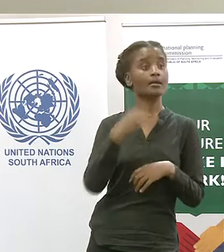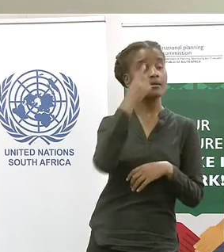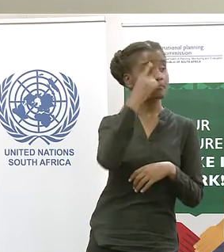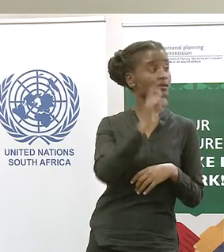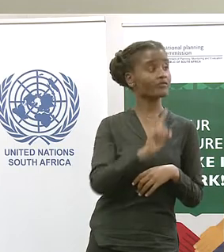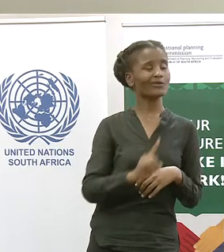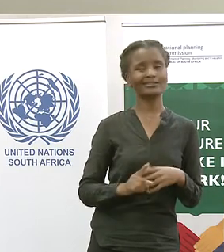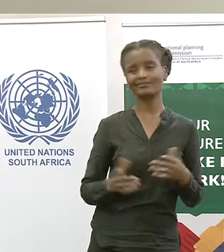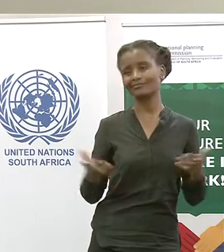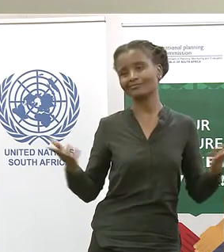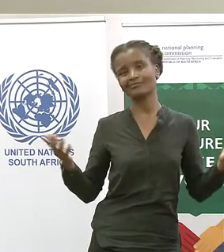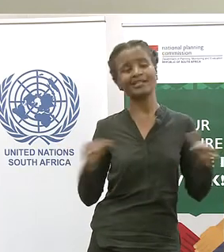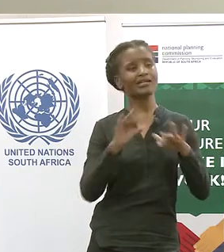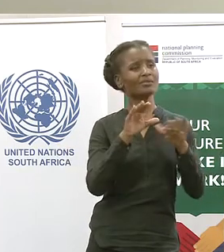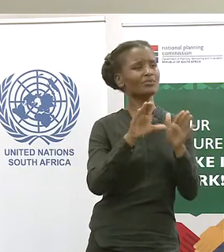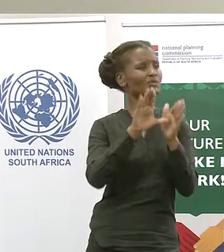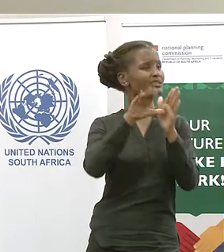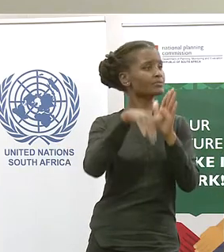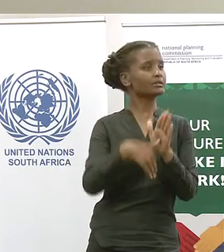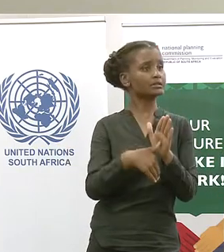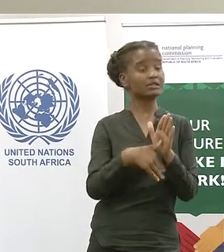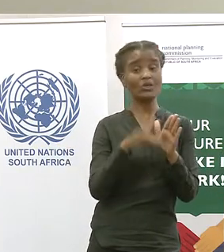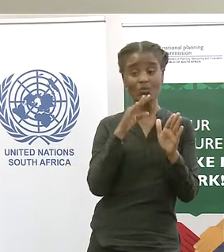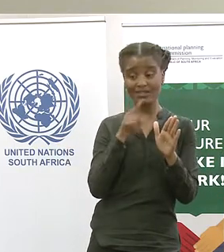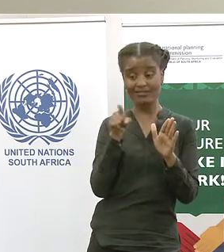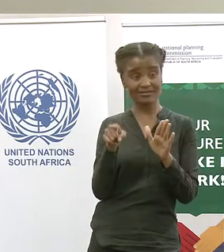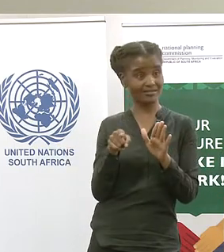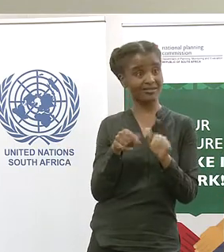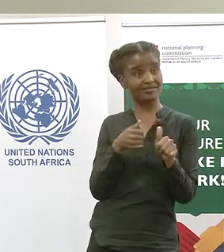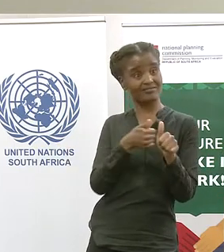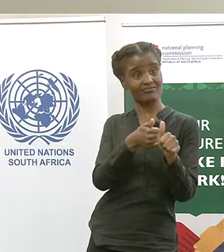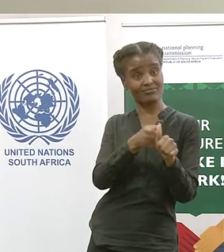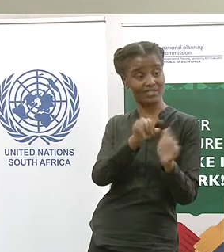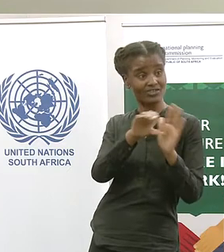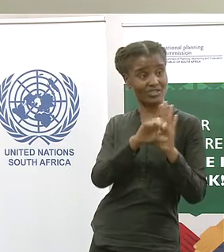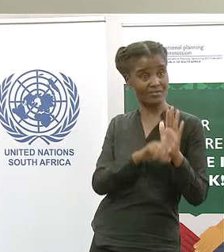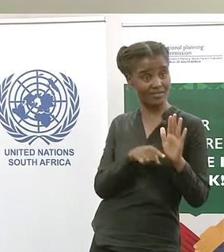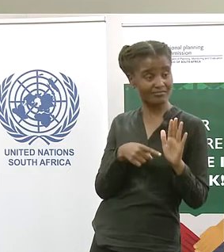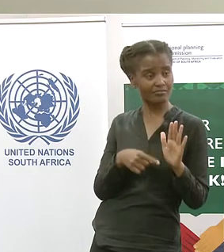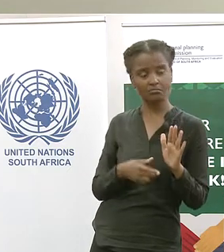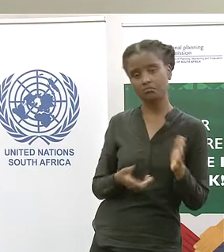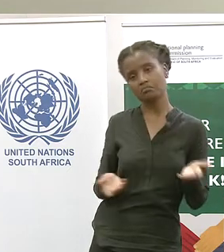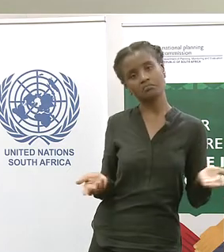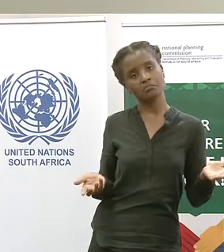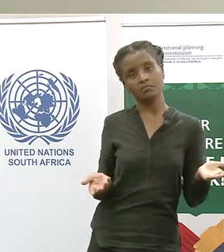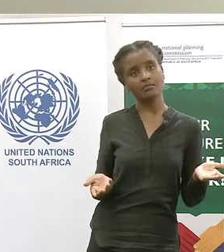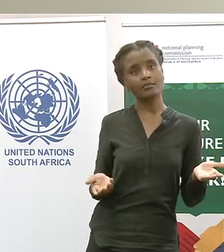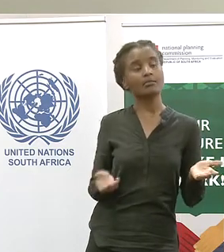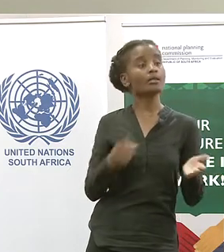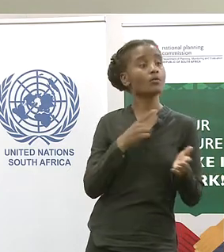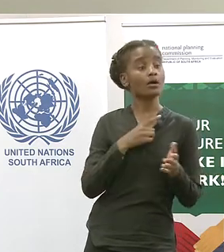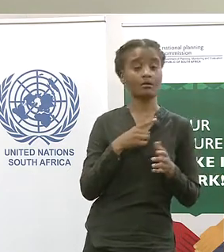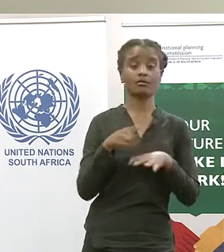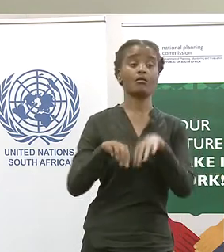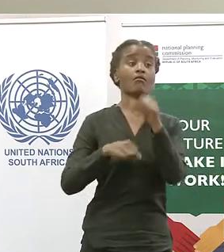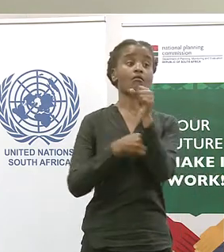right as far as people with disabilities specifically. We started with the office on the status in the